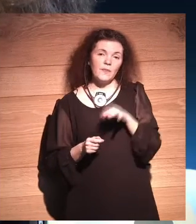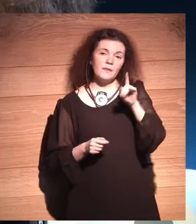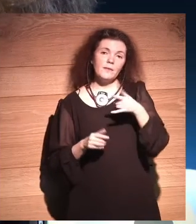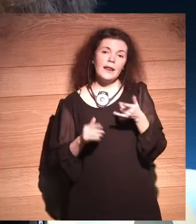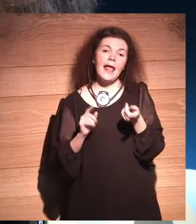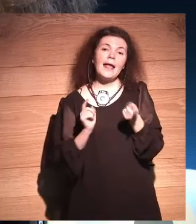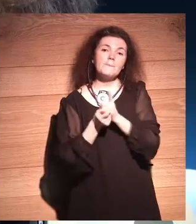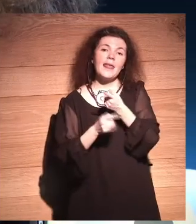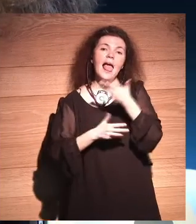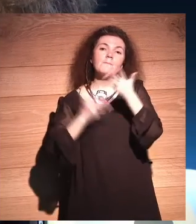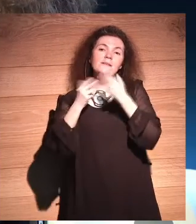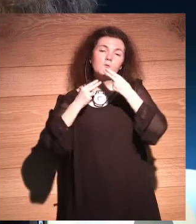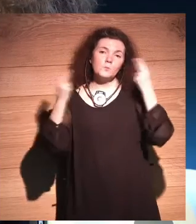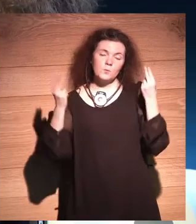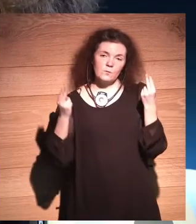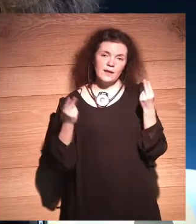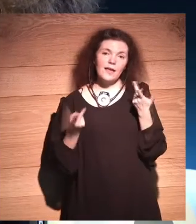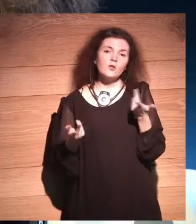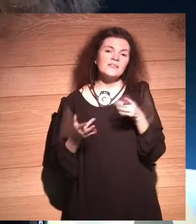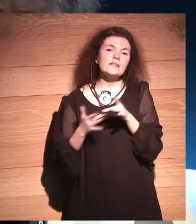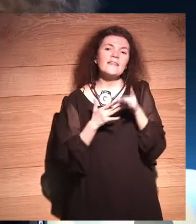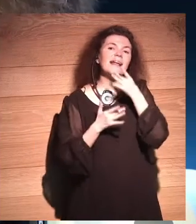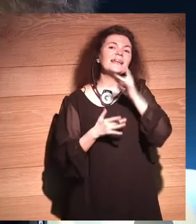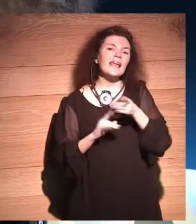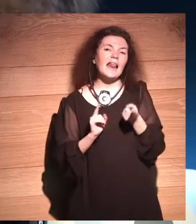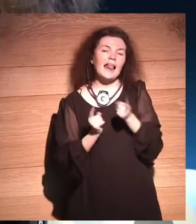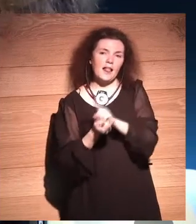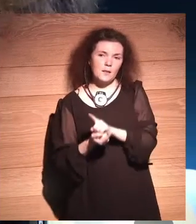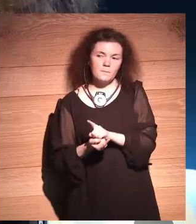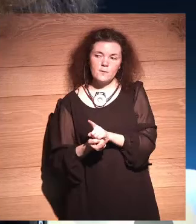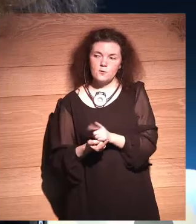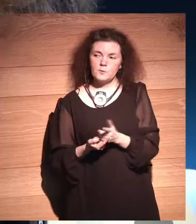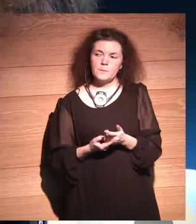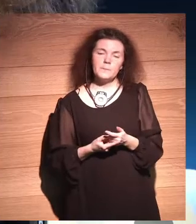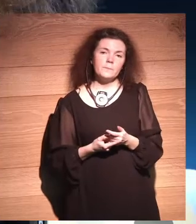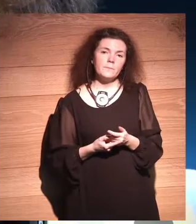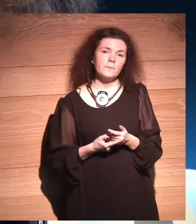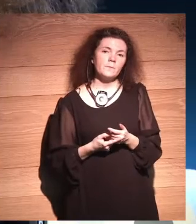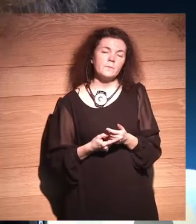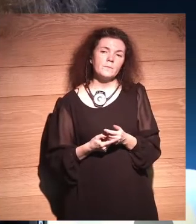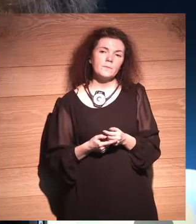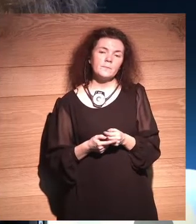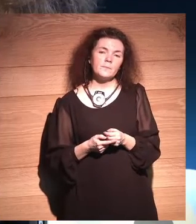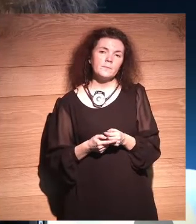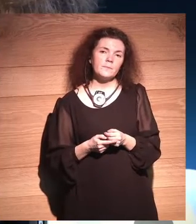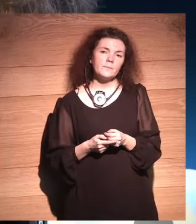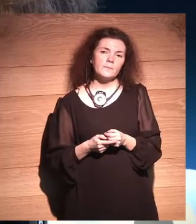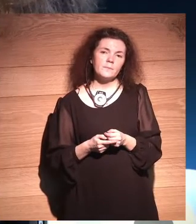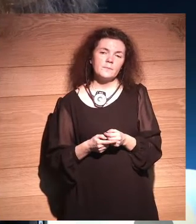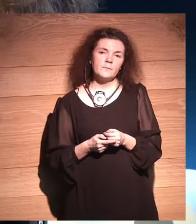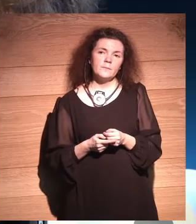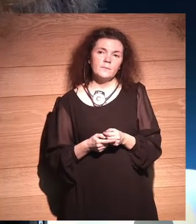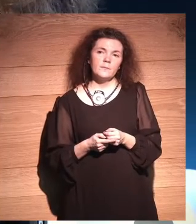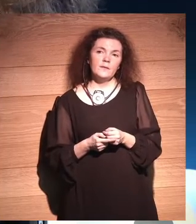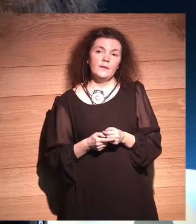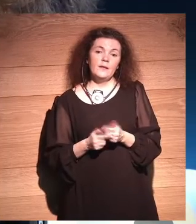So, who has to lead this change? How can we change the way, public sector